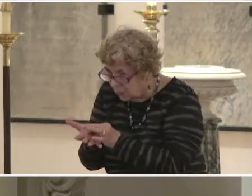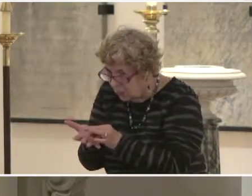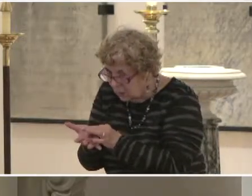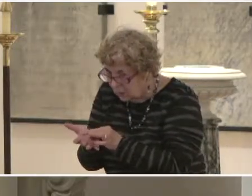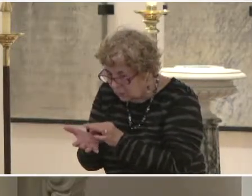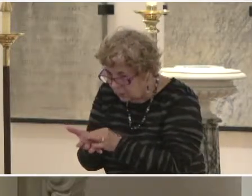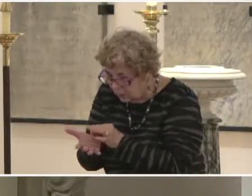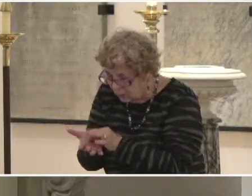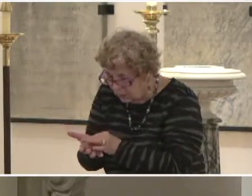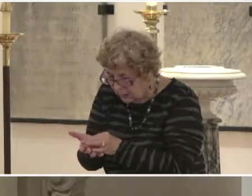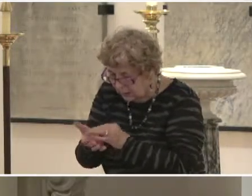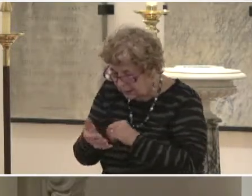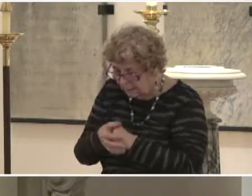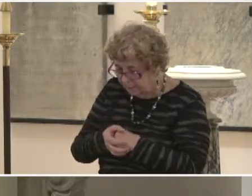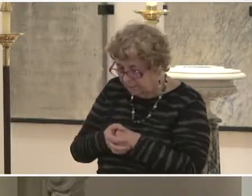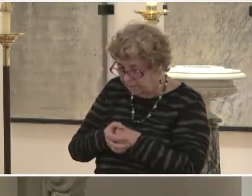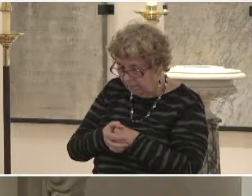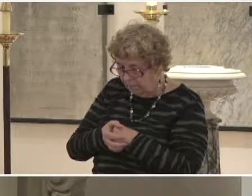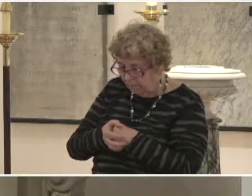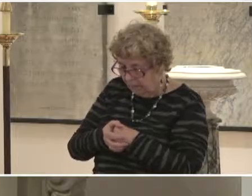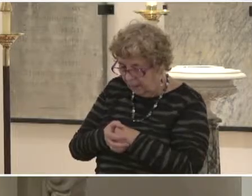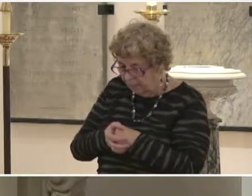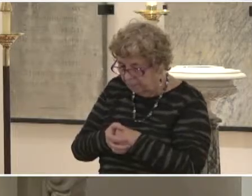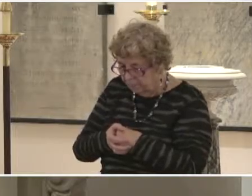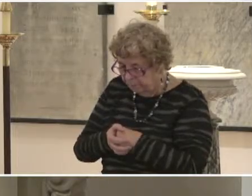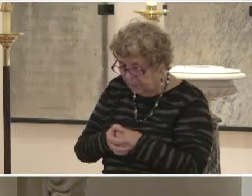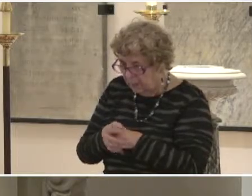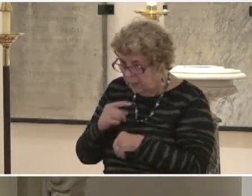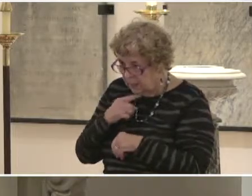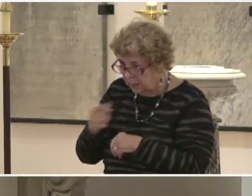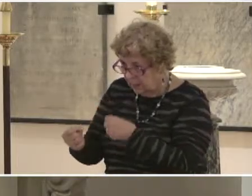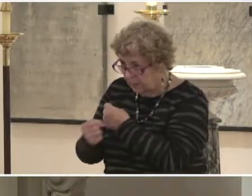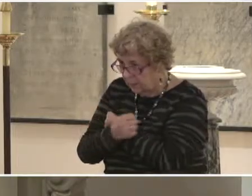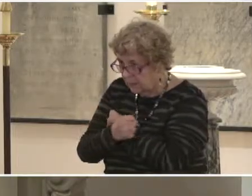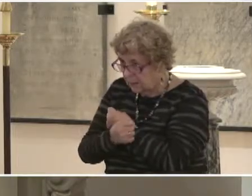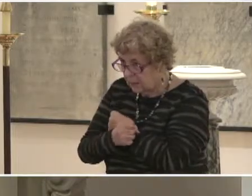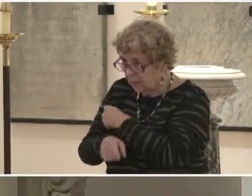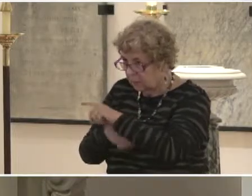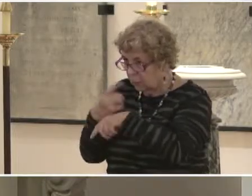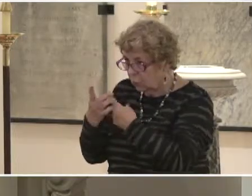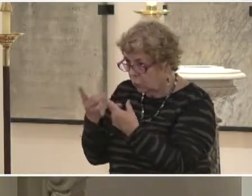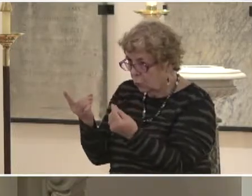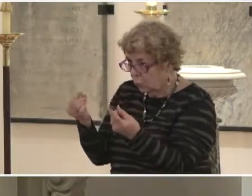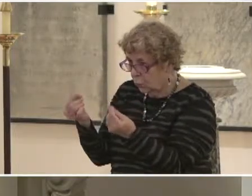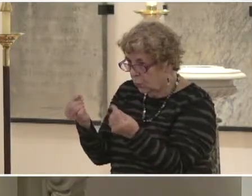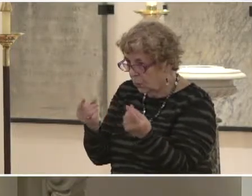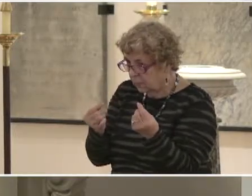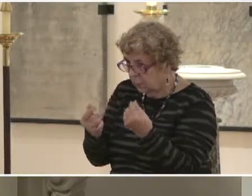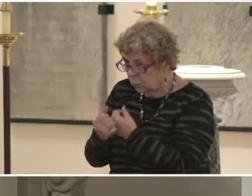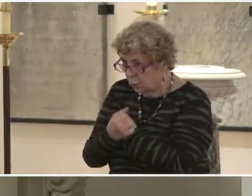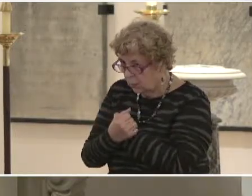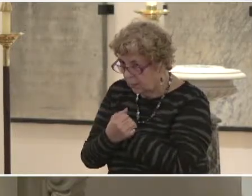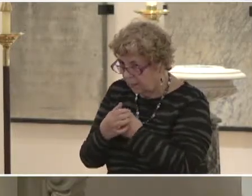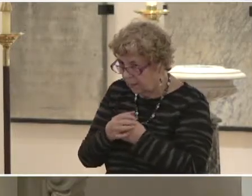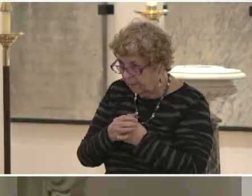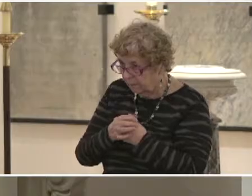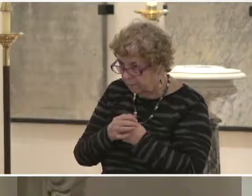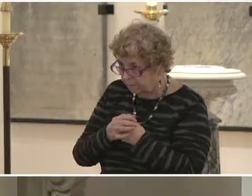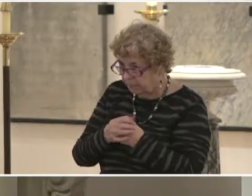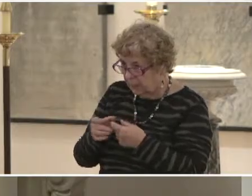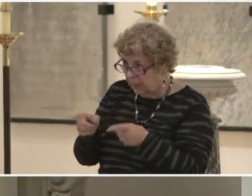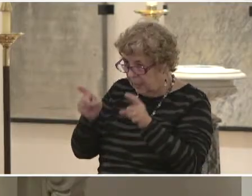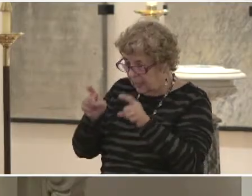request, telling them that if they had faith the size of a mustard seed, they could uproot a mulberry tree, and